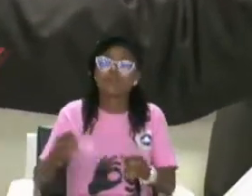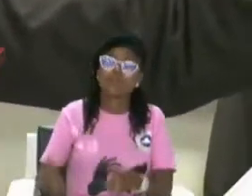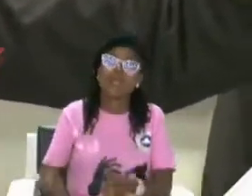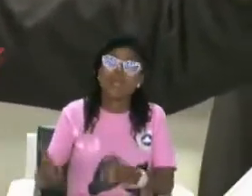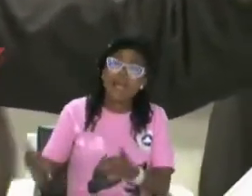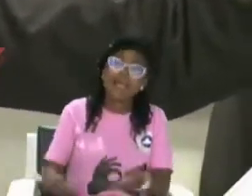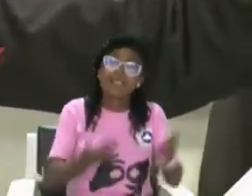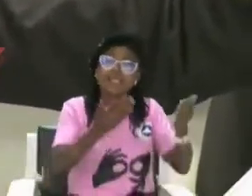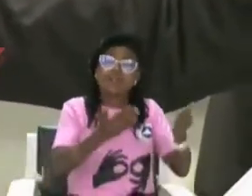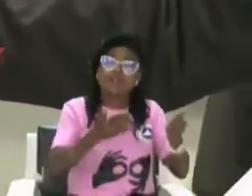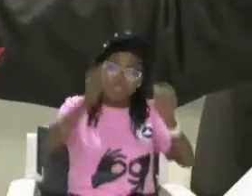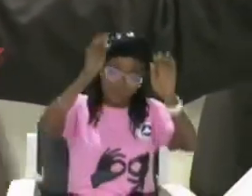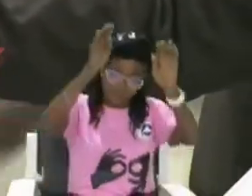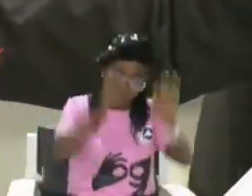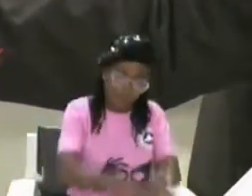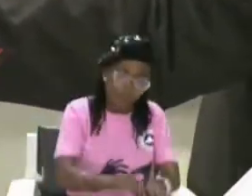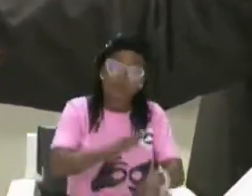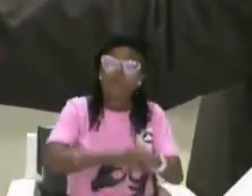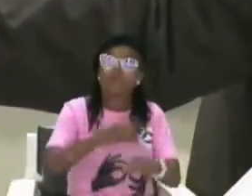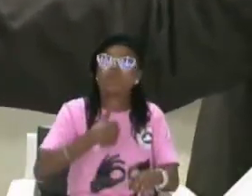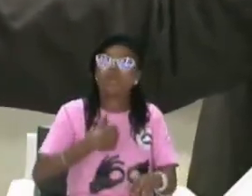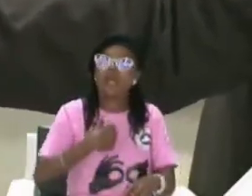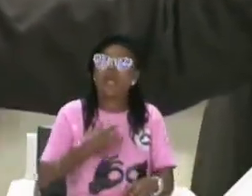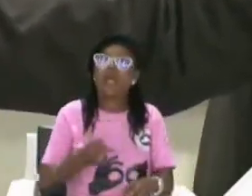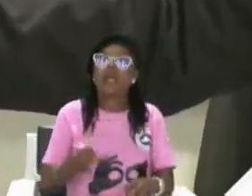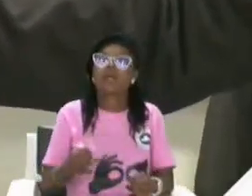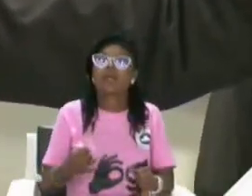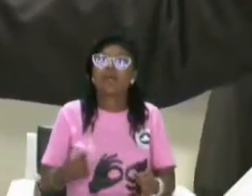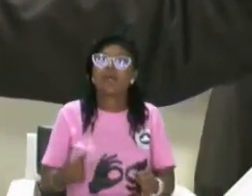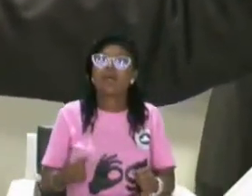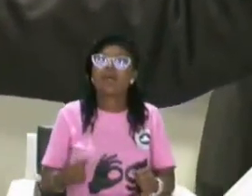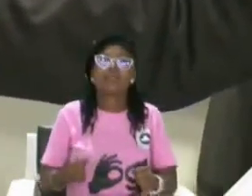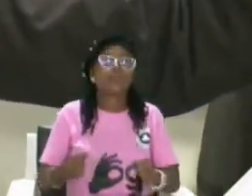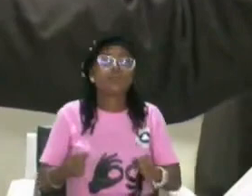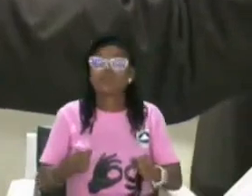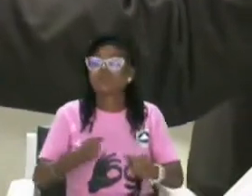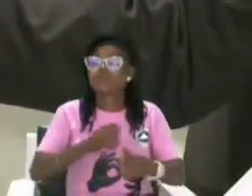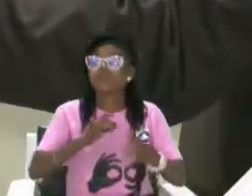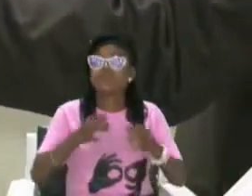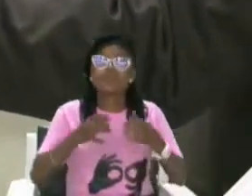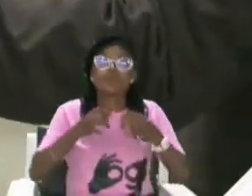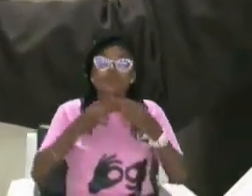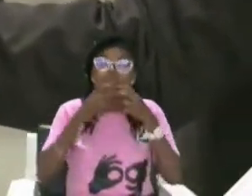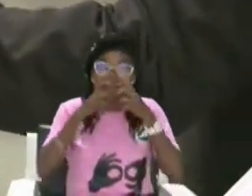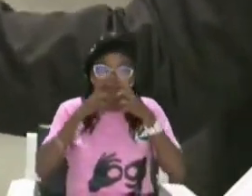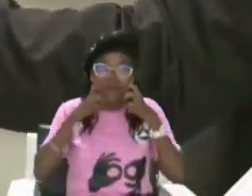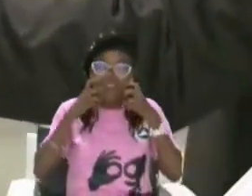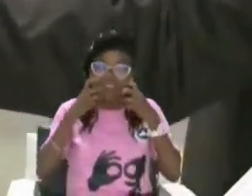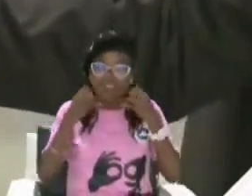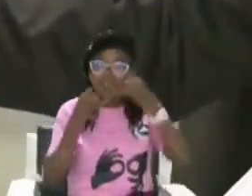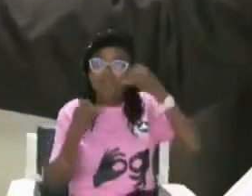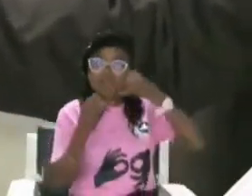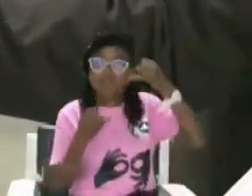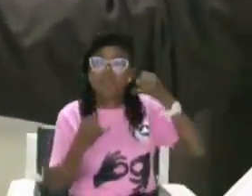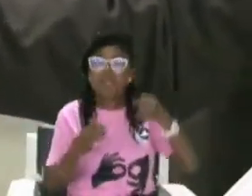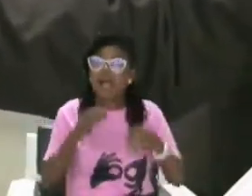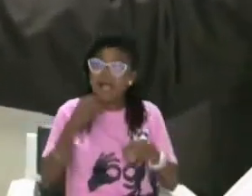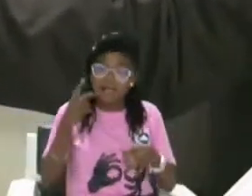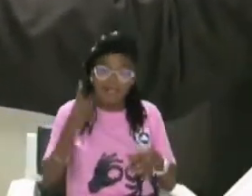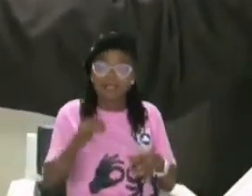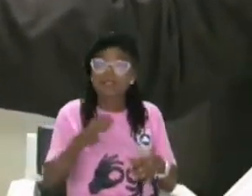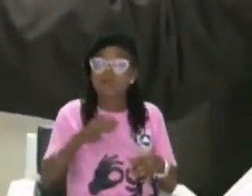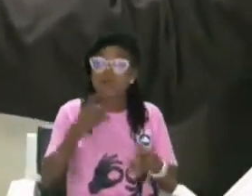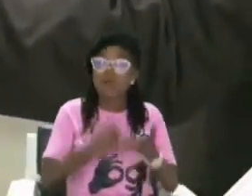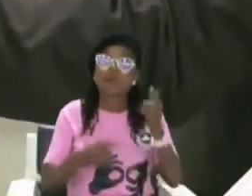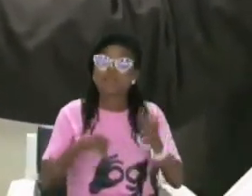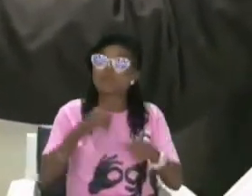Wow. I woke up, and I just lose weight immediately. I called my husband. Victor, what